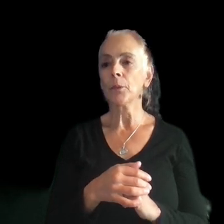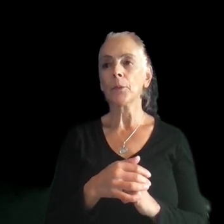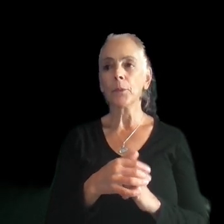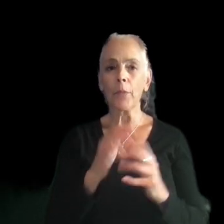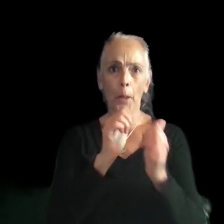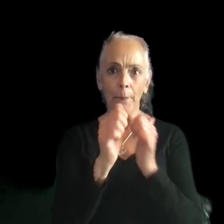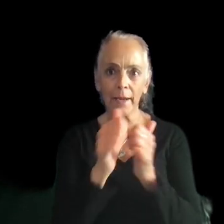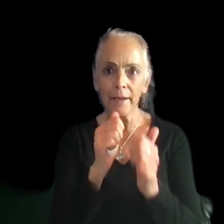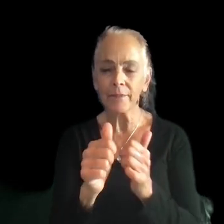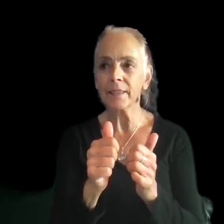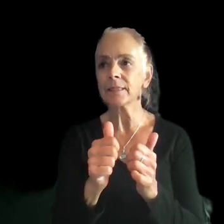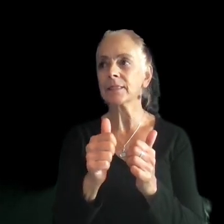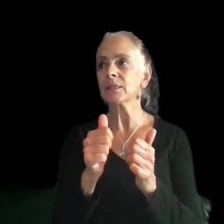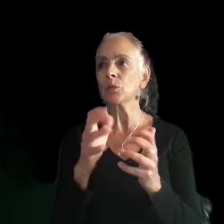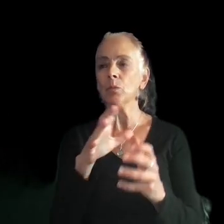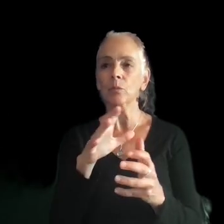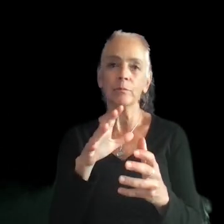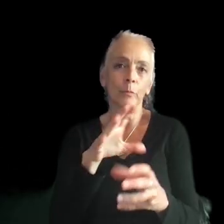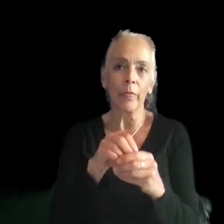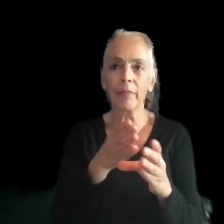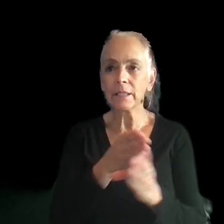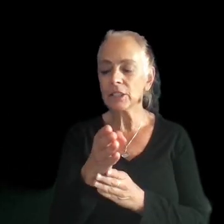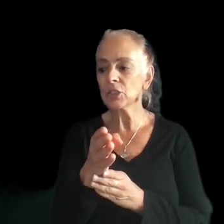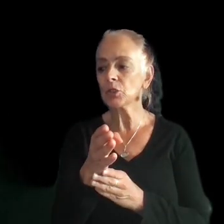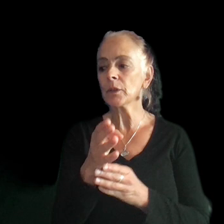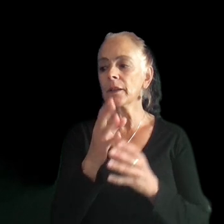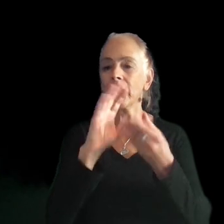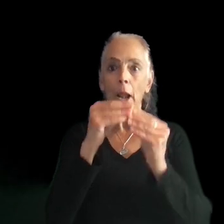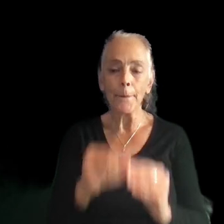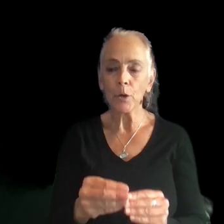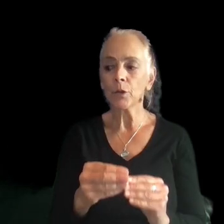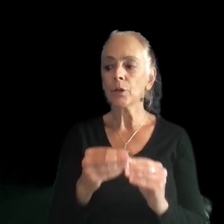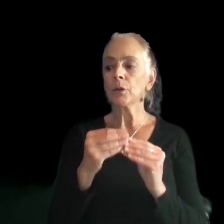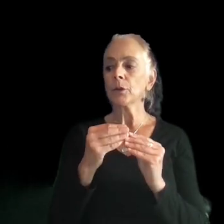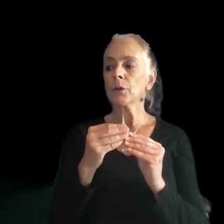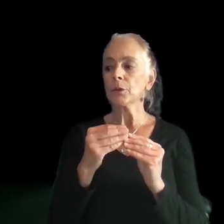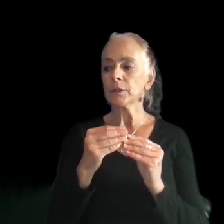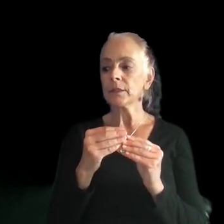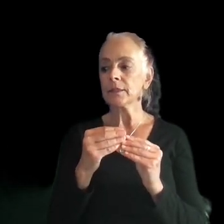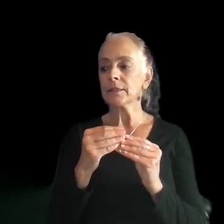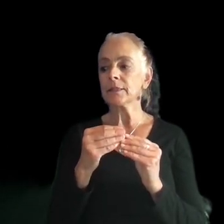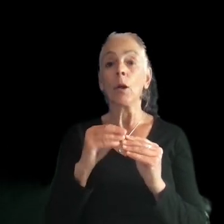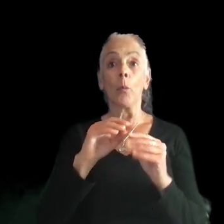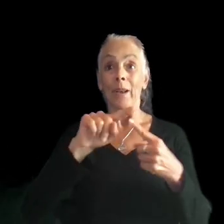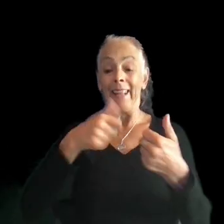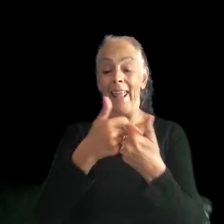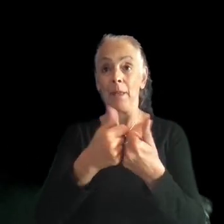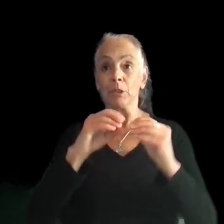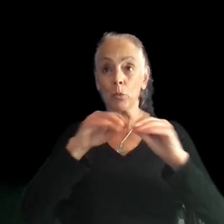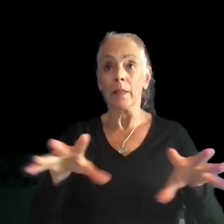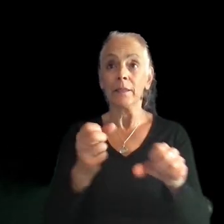industries building numbers and the express numbers are game is released year after